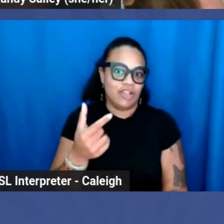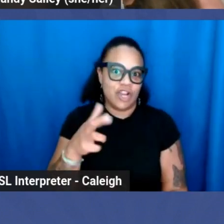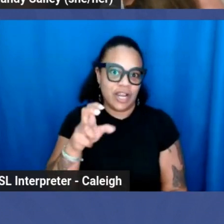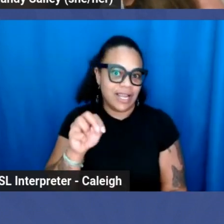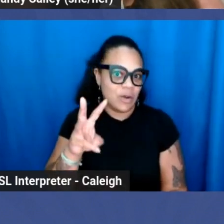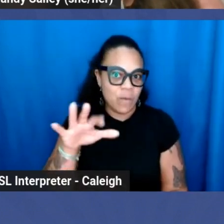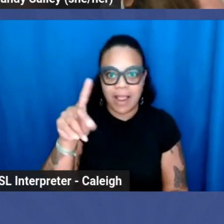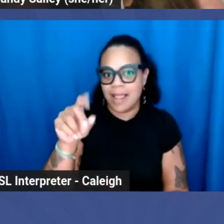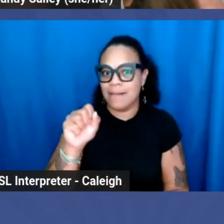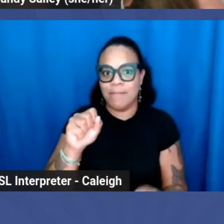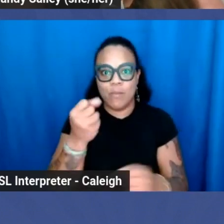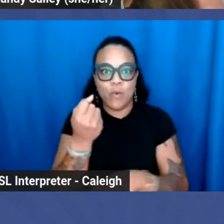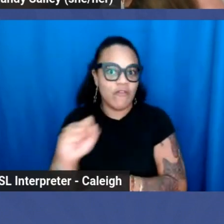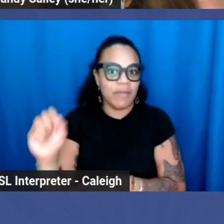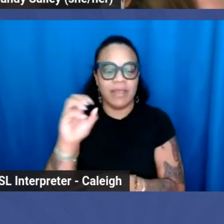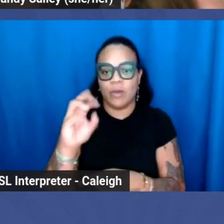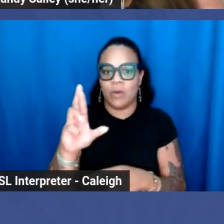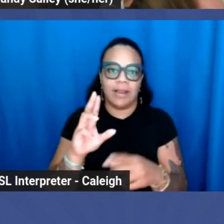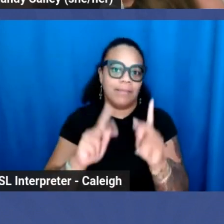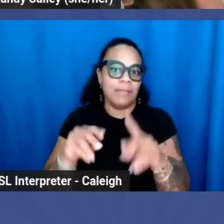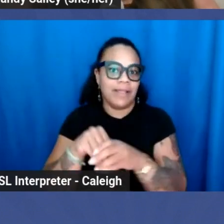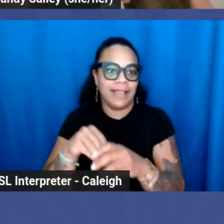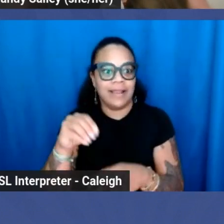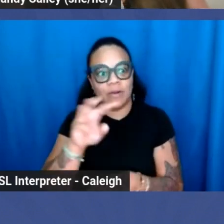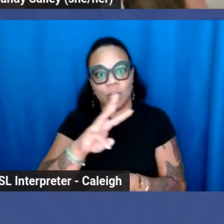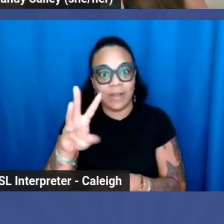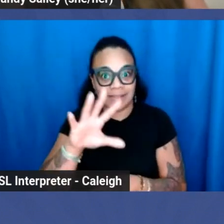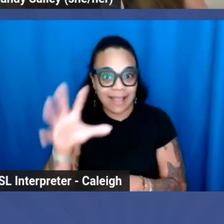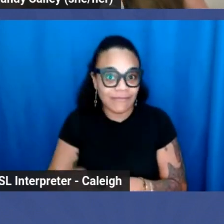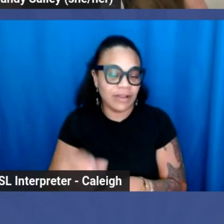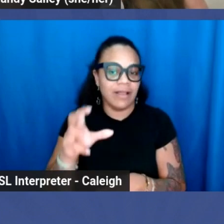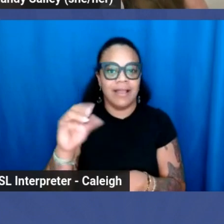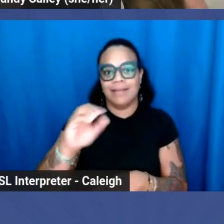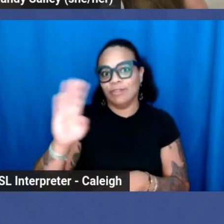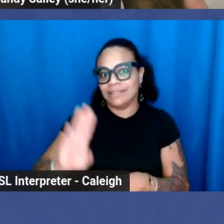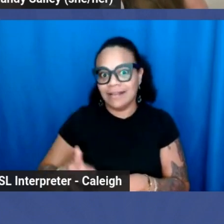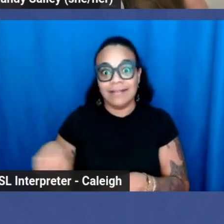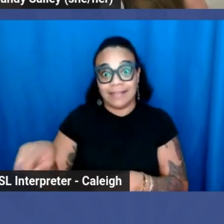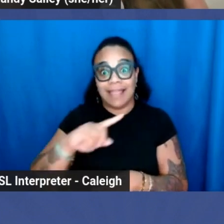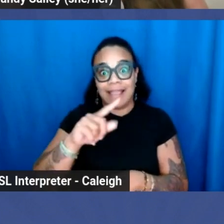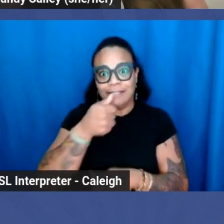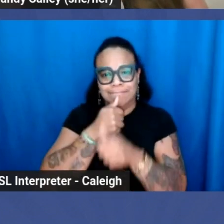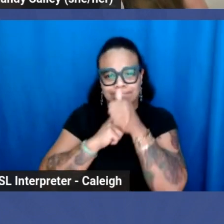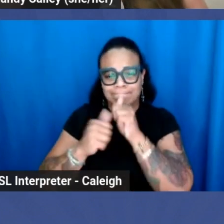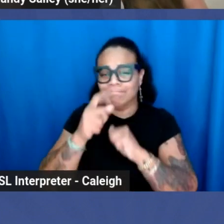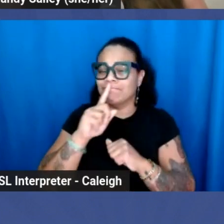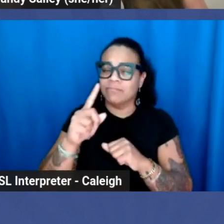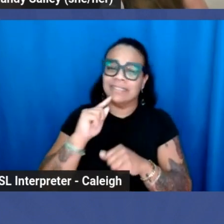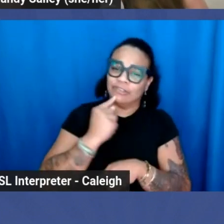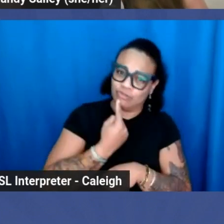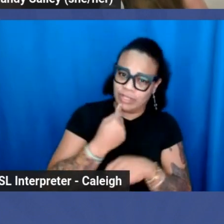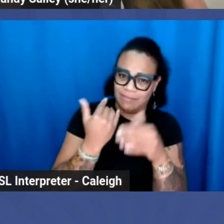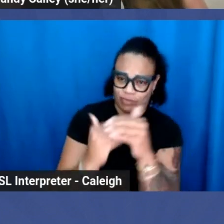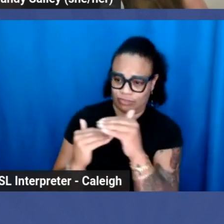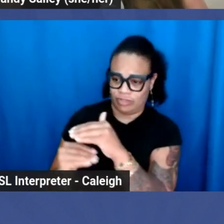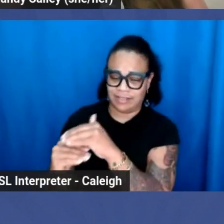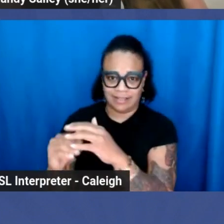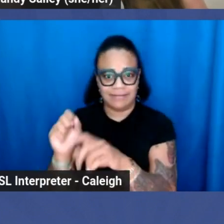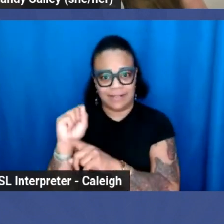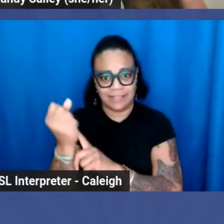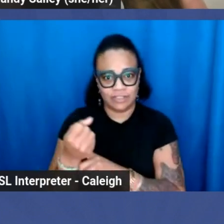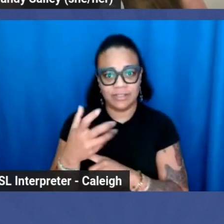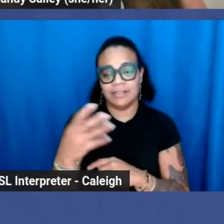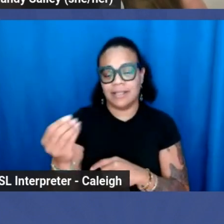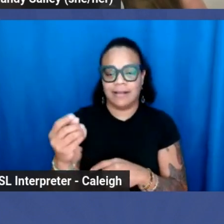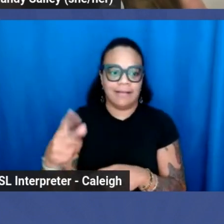people throughout the world in West Africa, Brazil, and so on, are actually dealing with extreme restrictive conditions, and how, to Sarah's point, also they